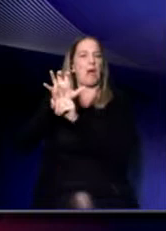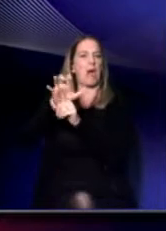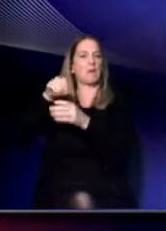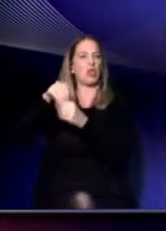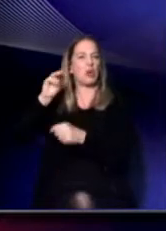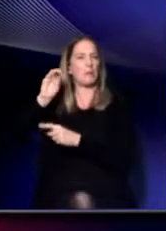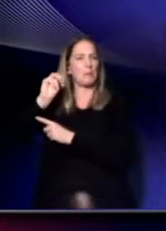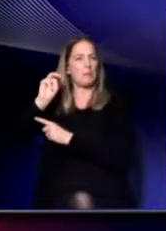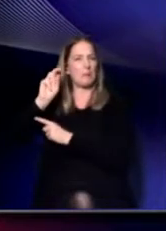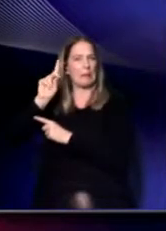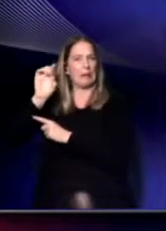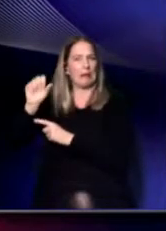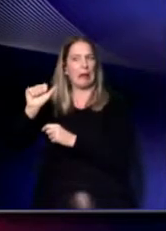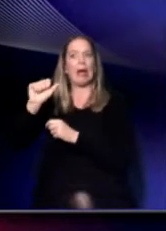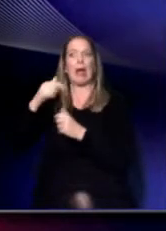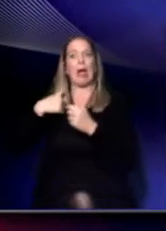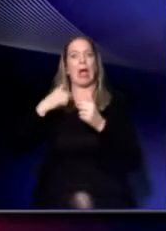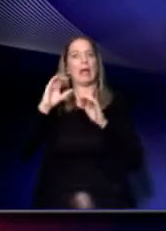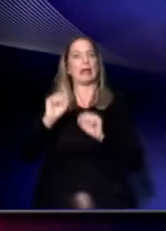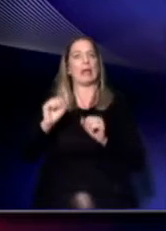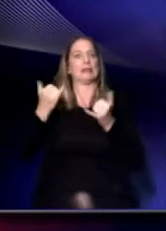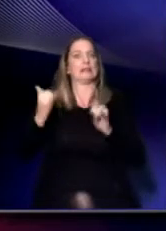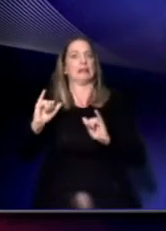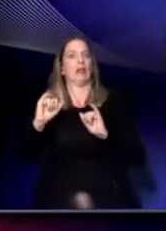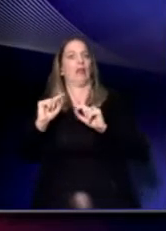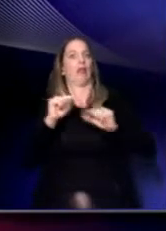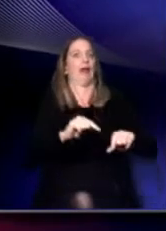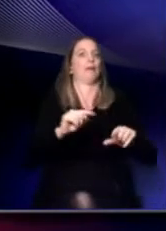attend these meetings.